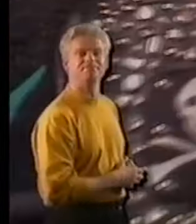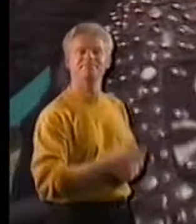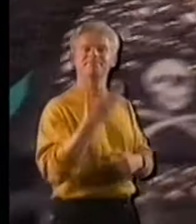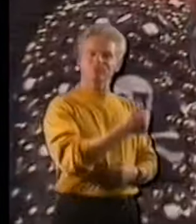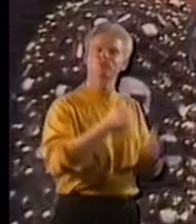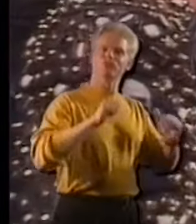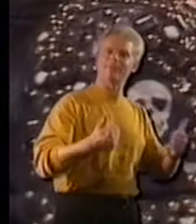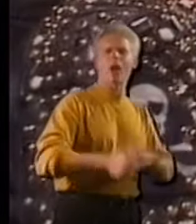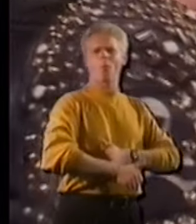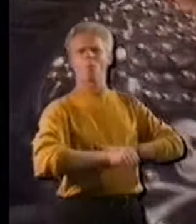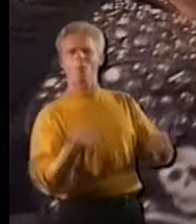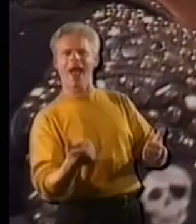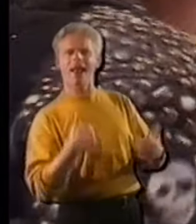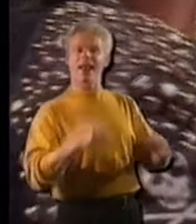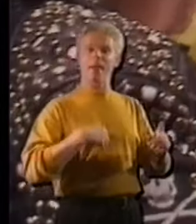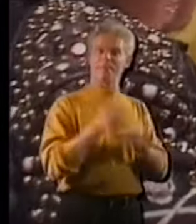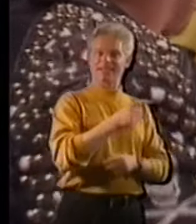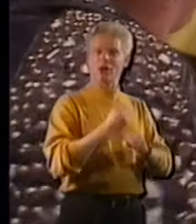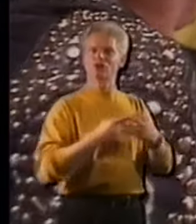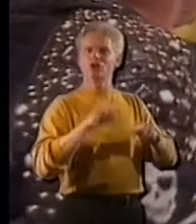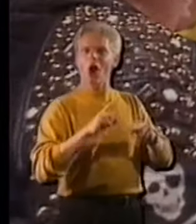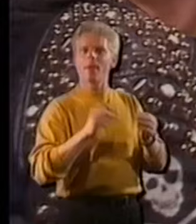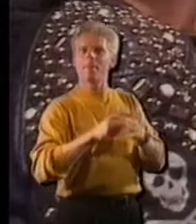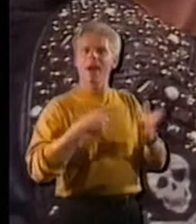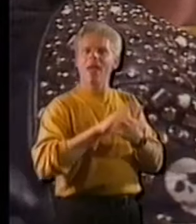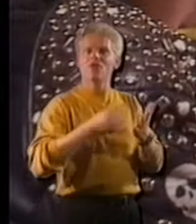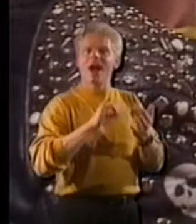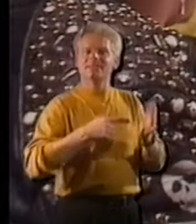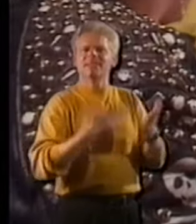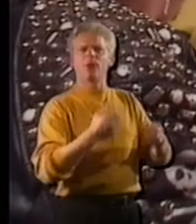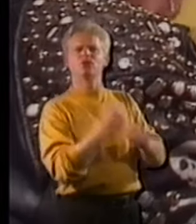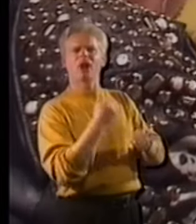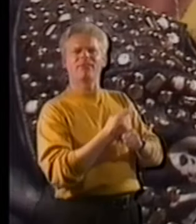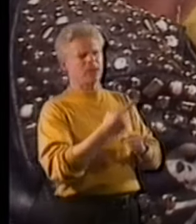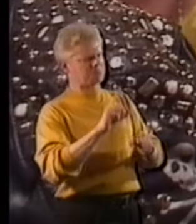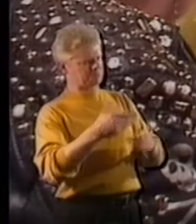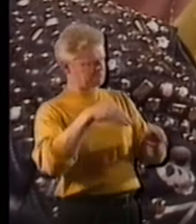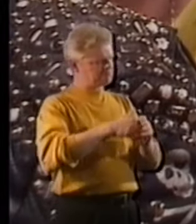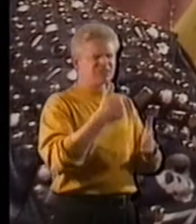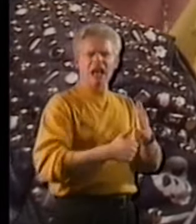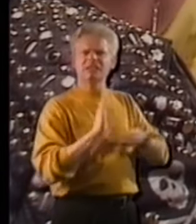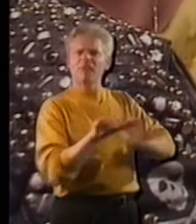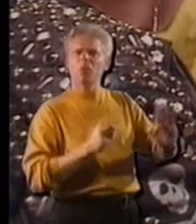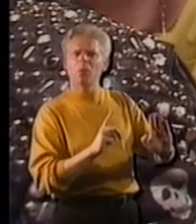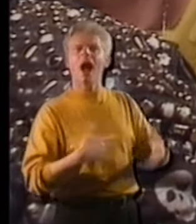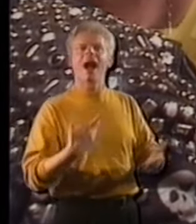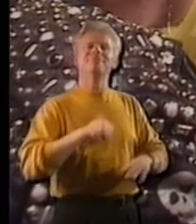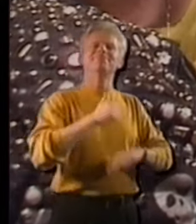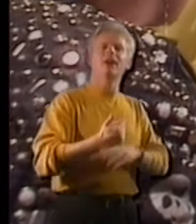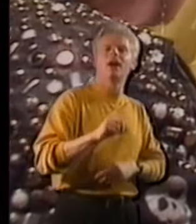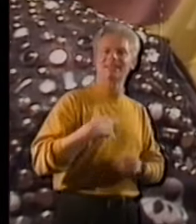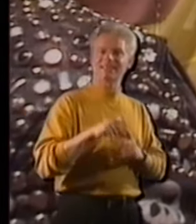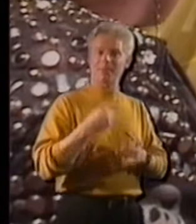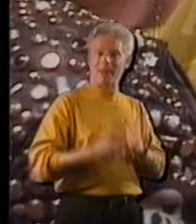Jeff. Right, well, we've now got Jeff Bathurst. Now then, Jeff, why did you start doing Kung Fu? Basically to prove that